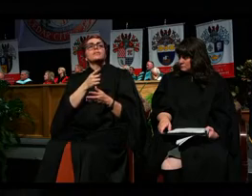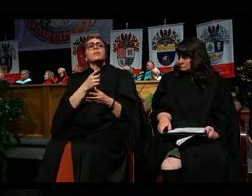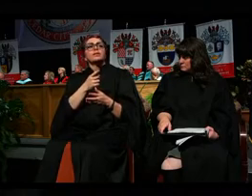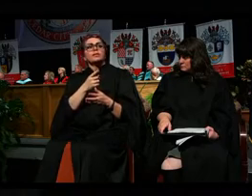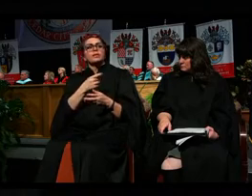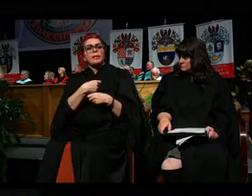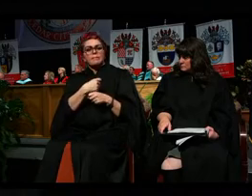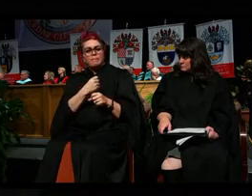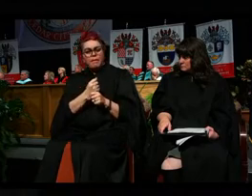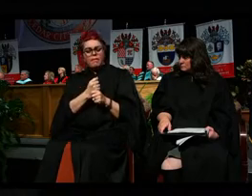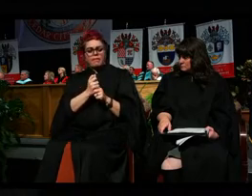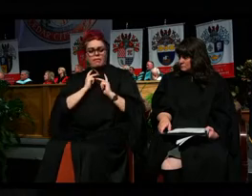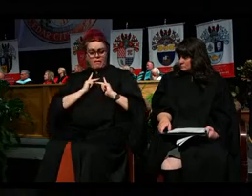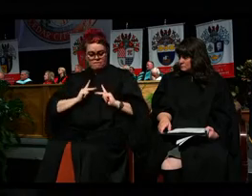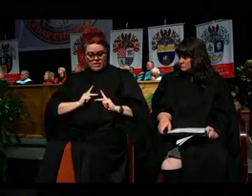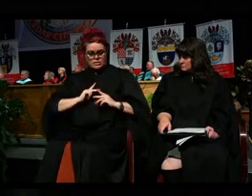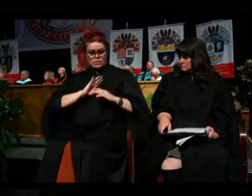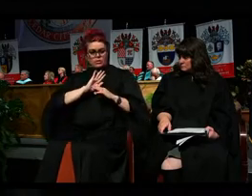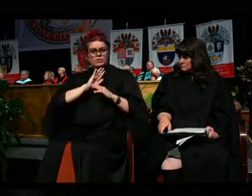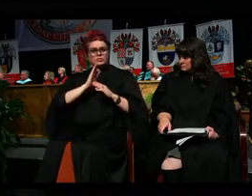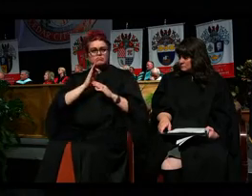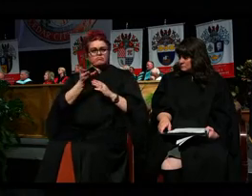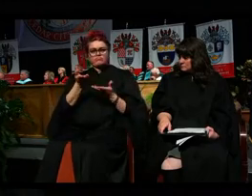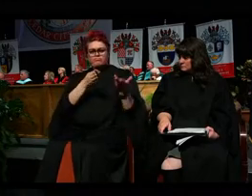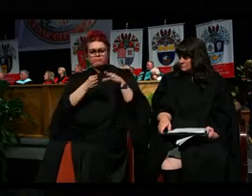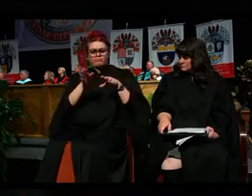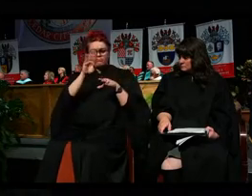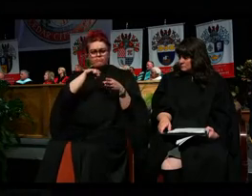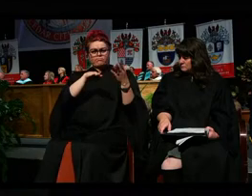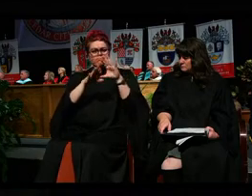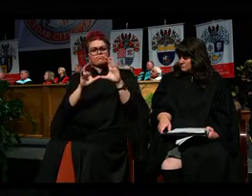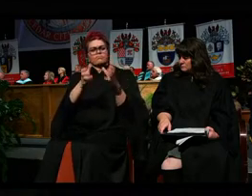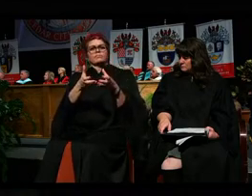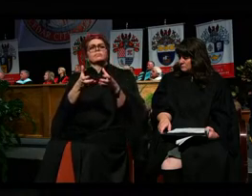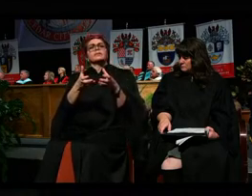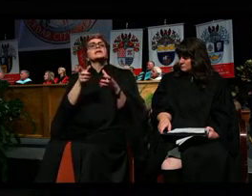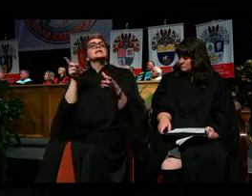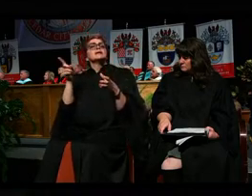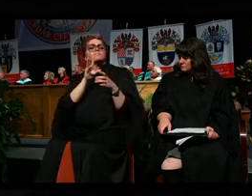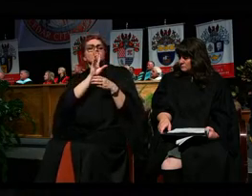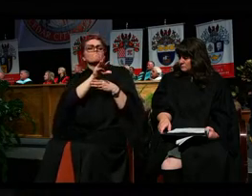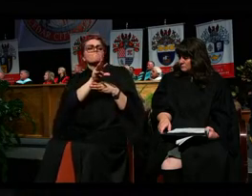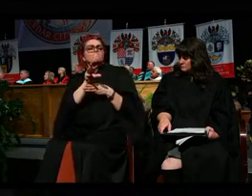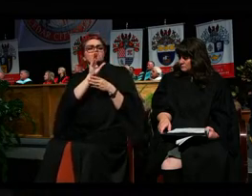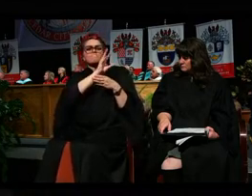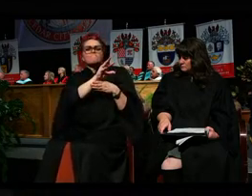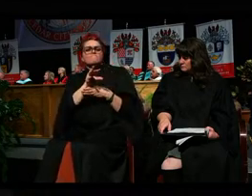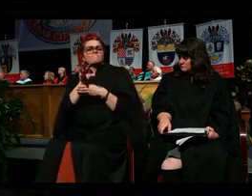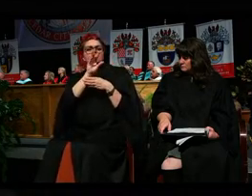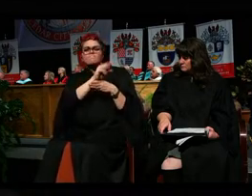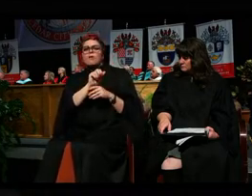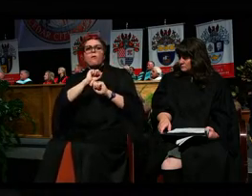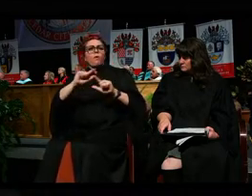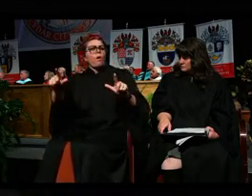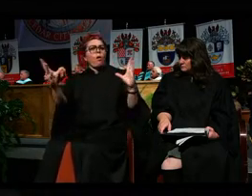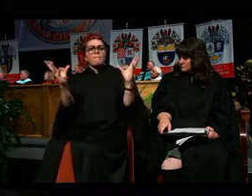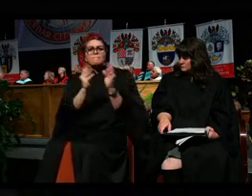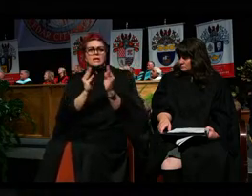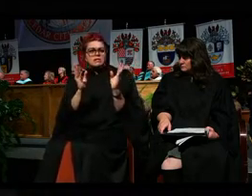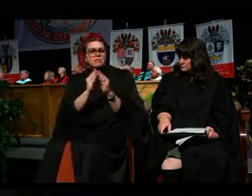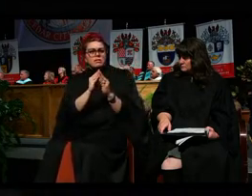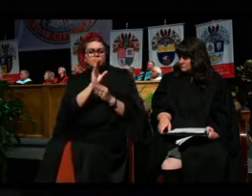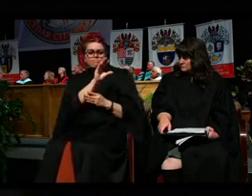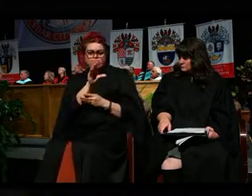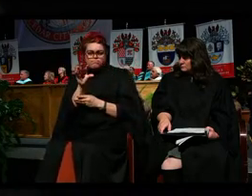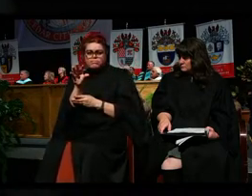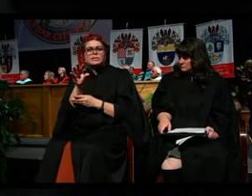physical repository. And he began to film every meeting. And there'd be a guy